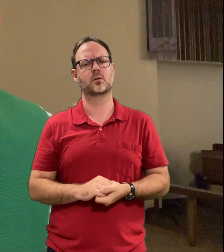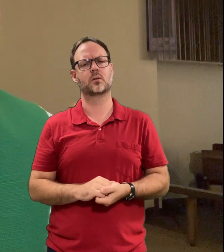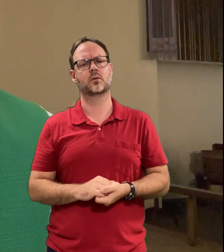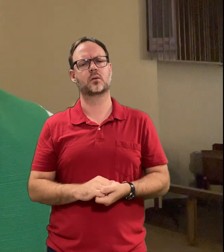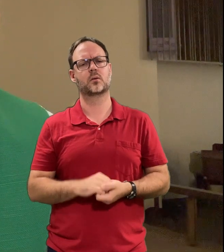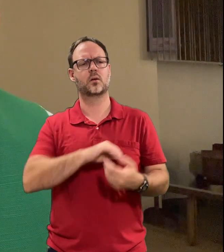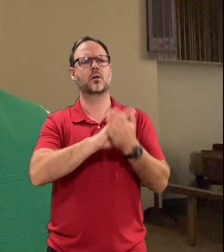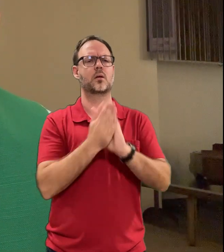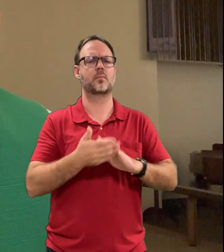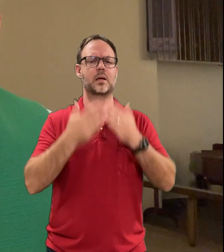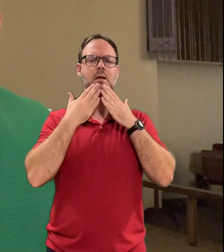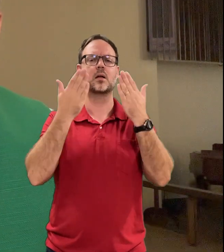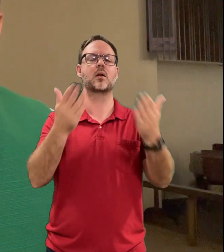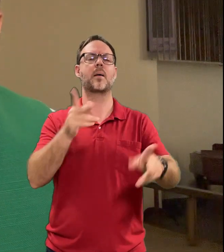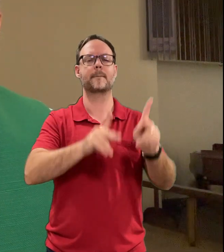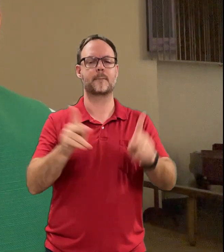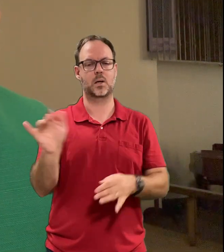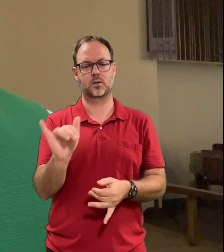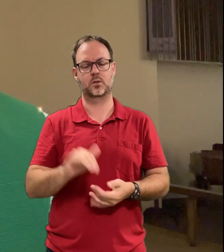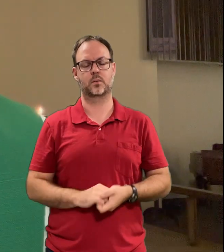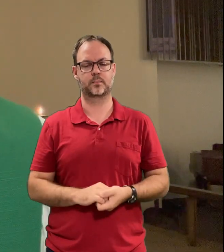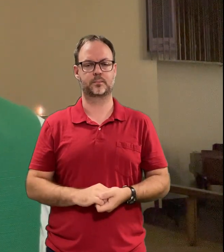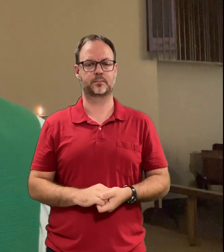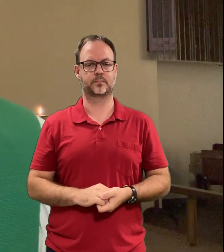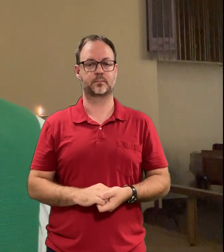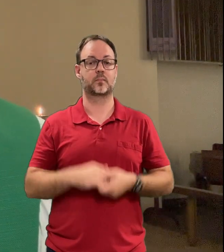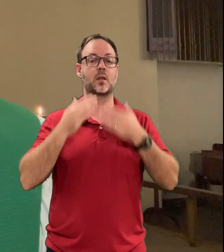us to be generous people as well.